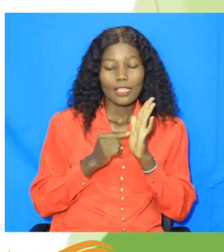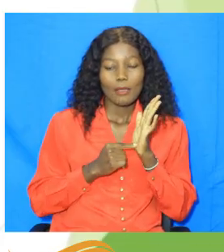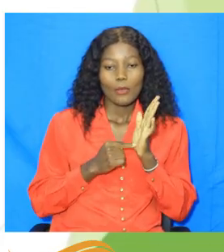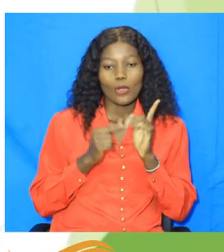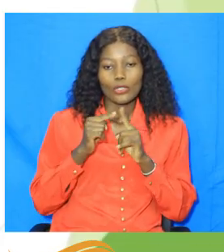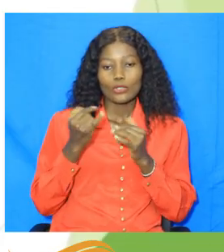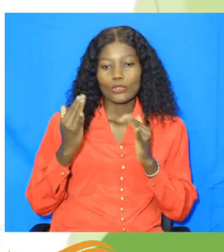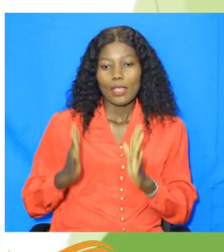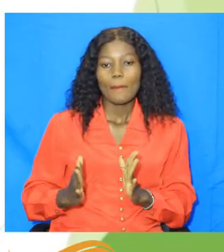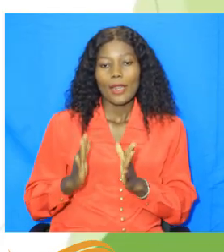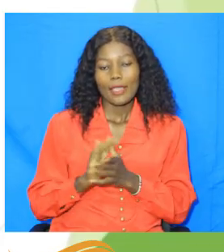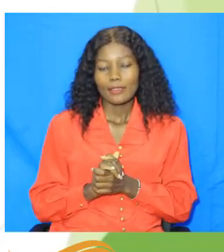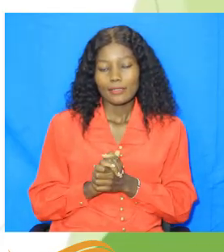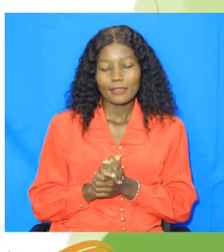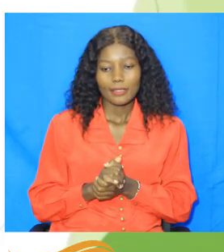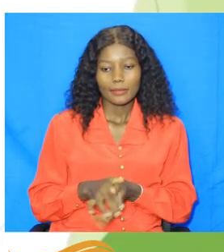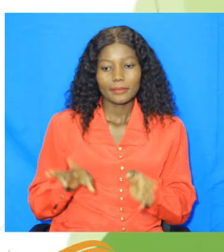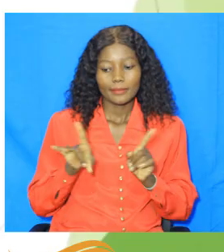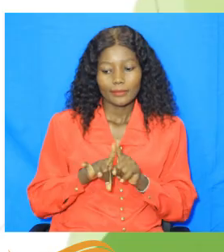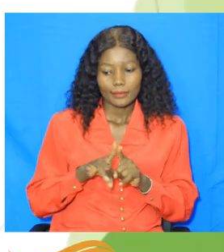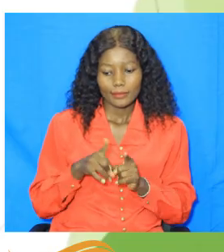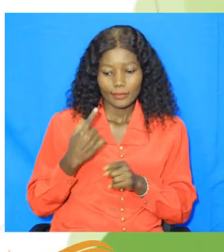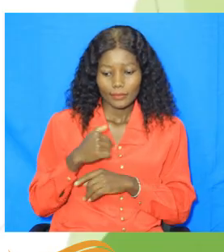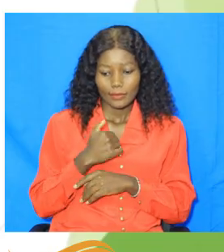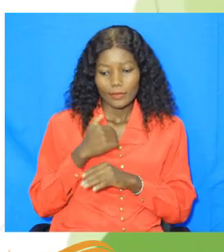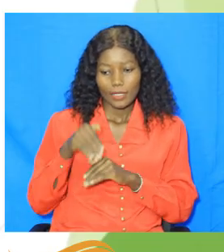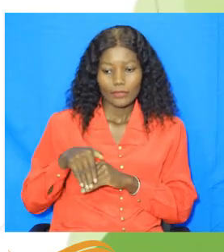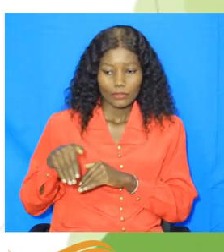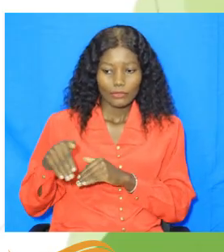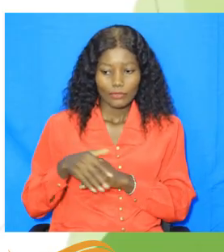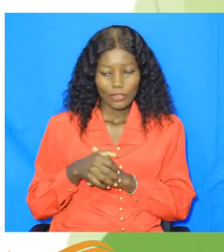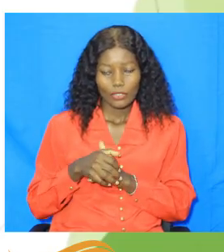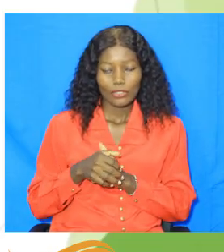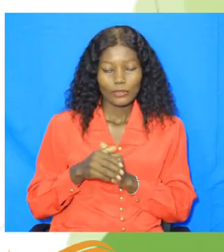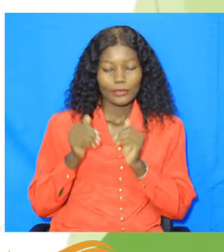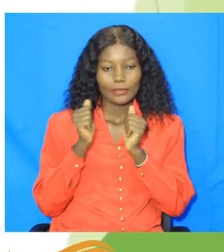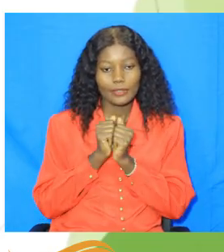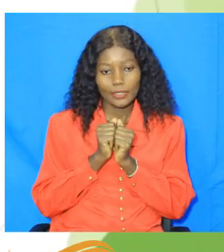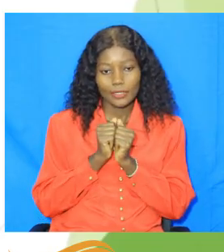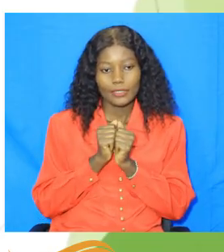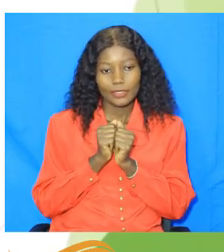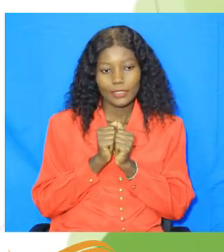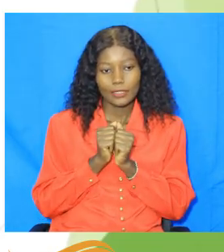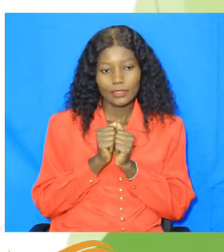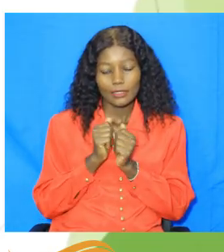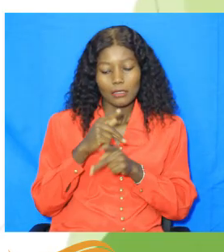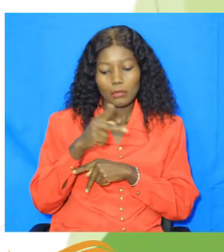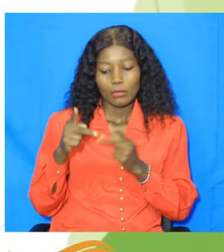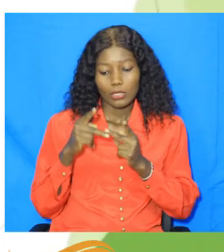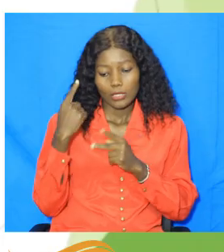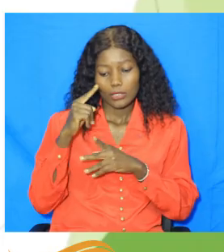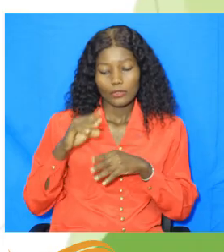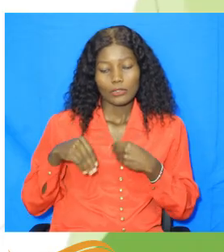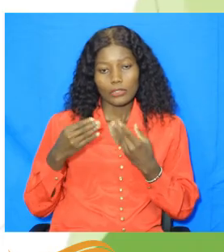the athletes. And we have to follow the 10 criteria for awarding the